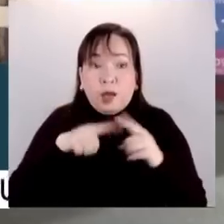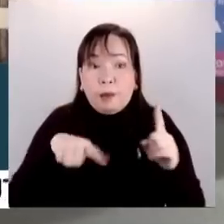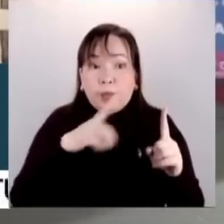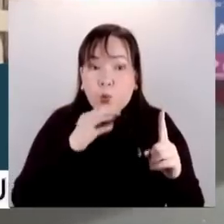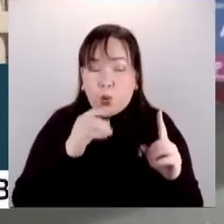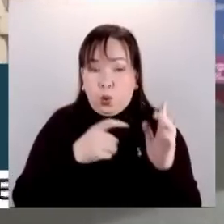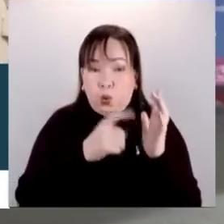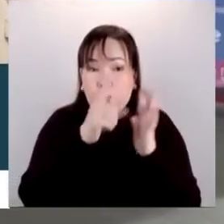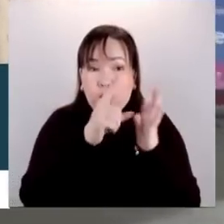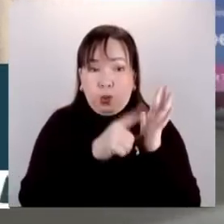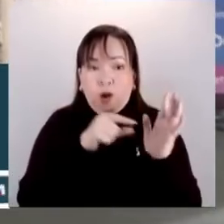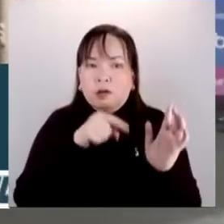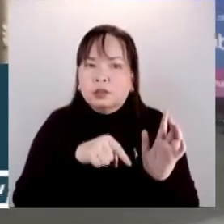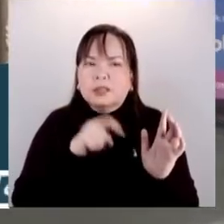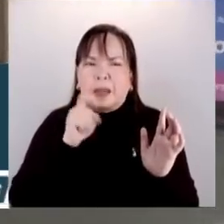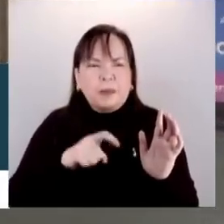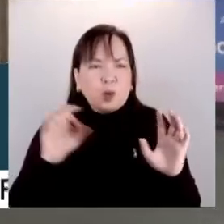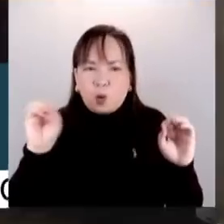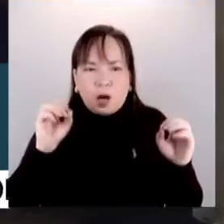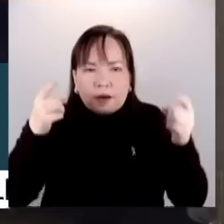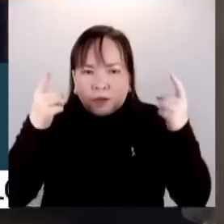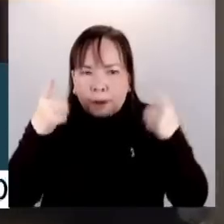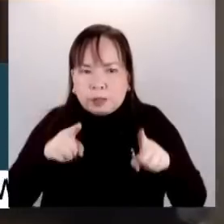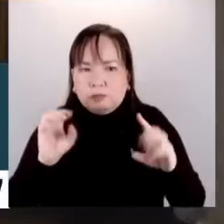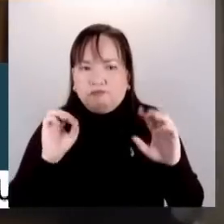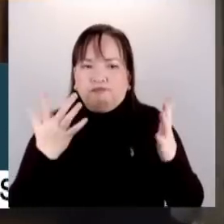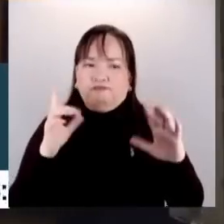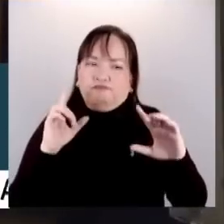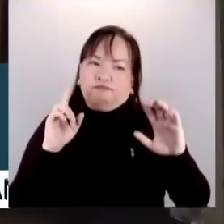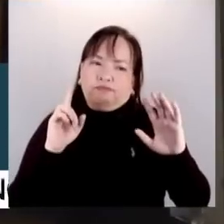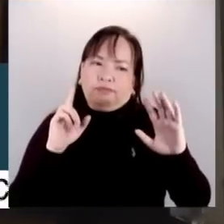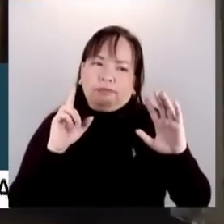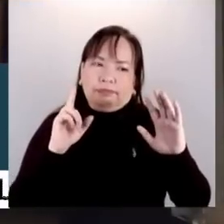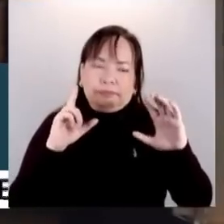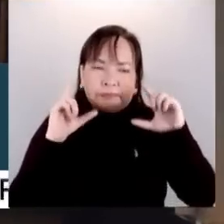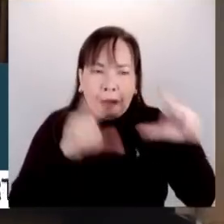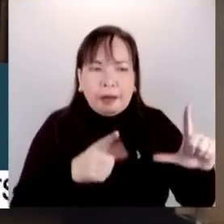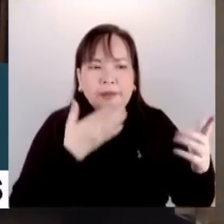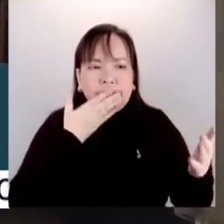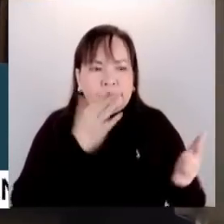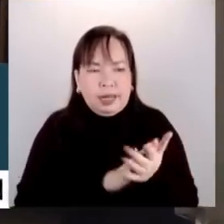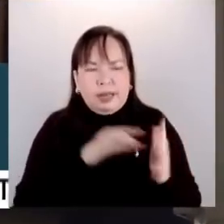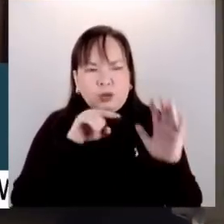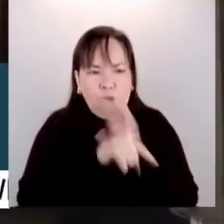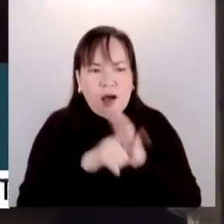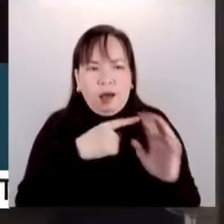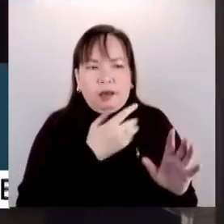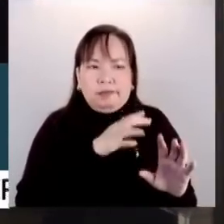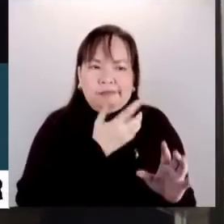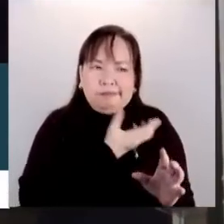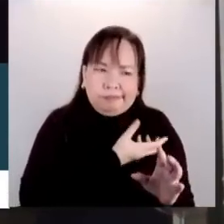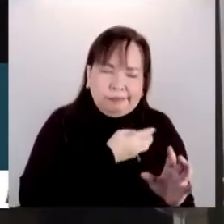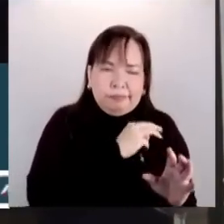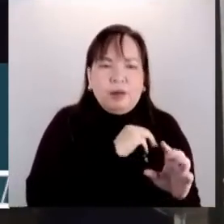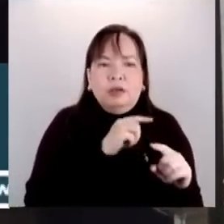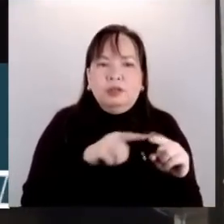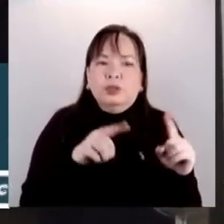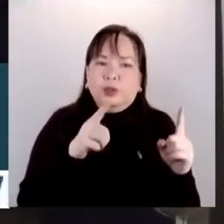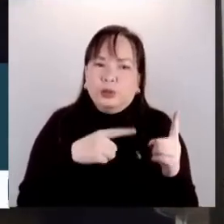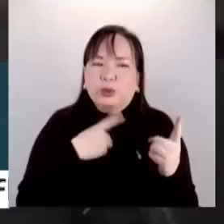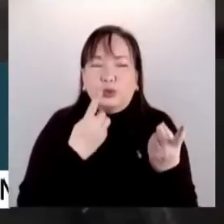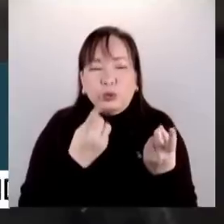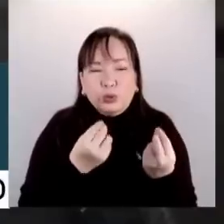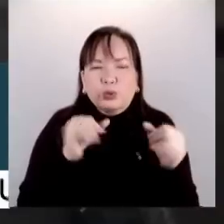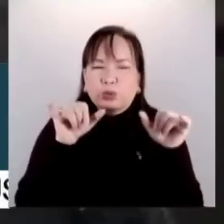have been convicted of a crime involving moral turpitude for them to qualify. Clavano explained that since they were staying at a maximum security